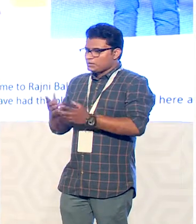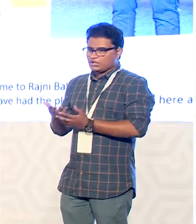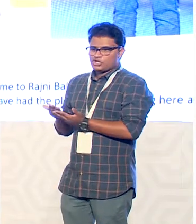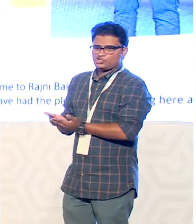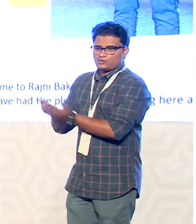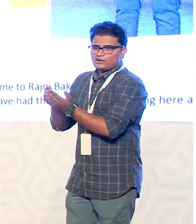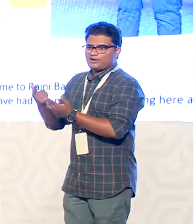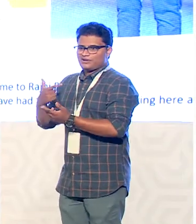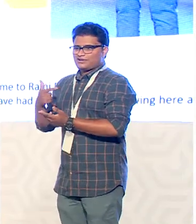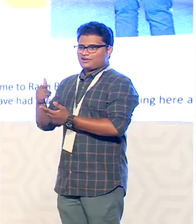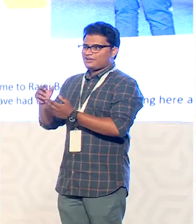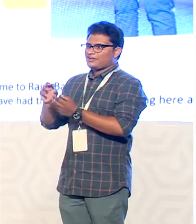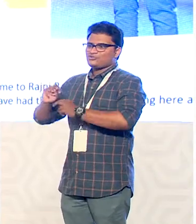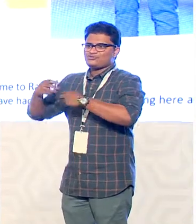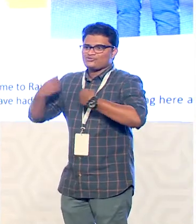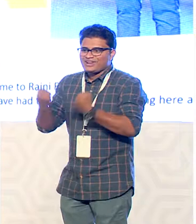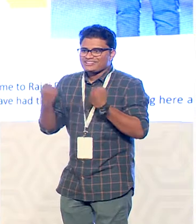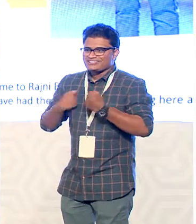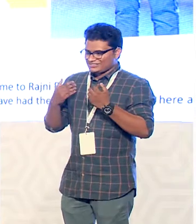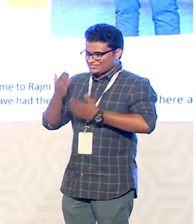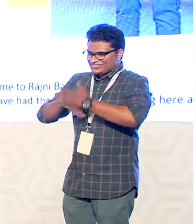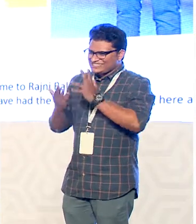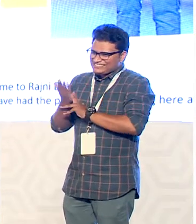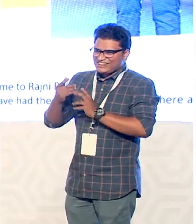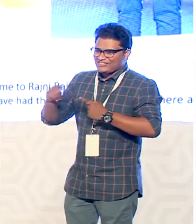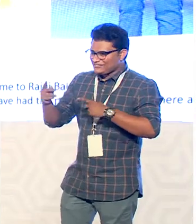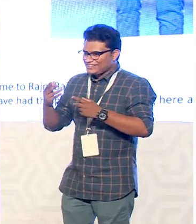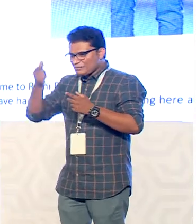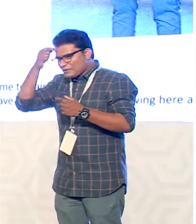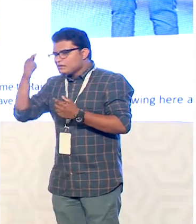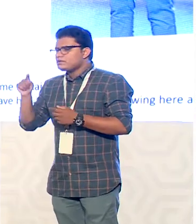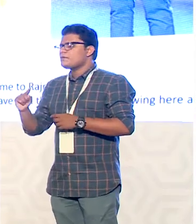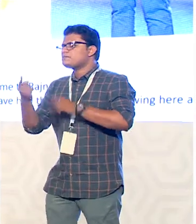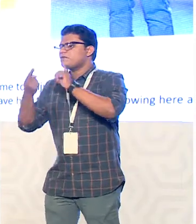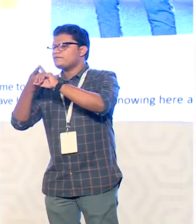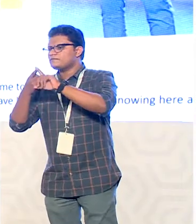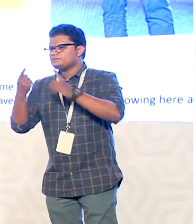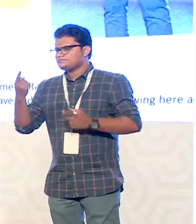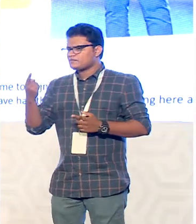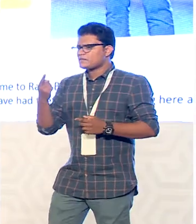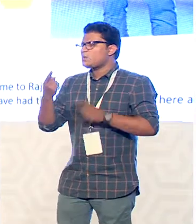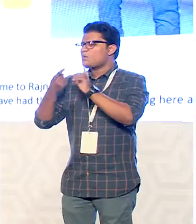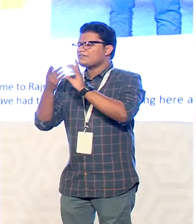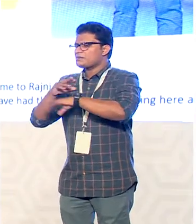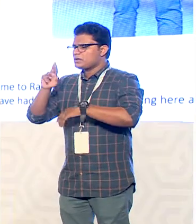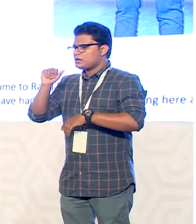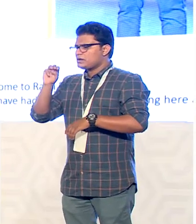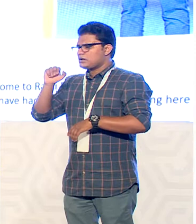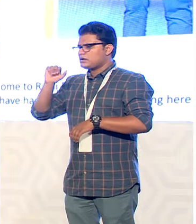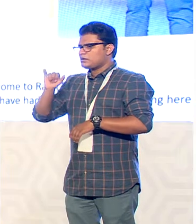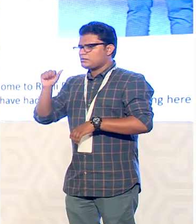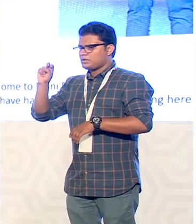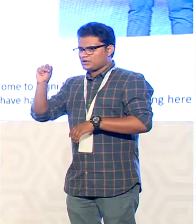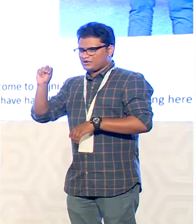mission. So the first one is about a moment in the Ramayana, which to our